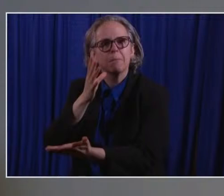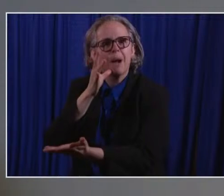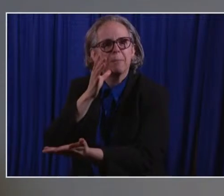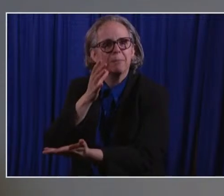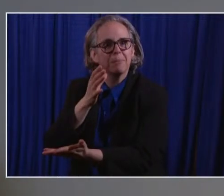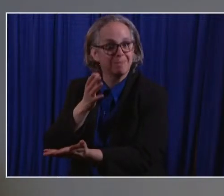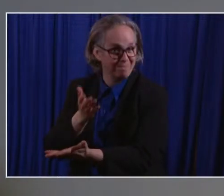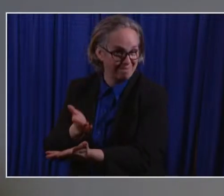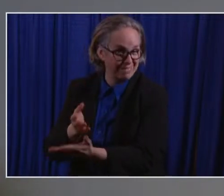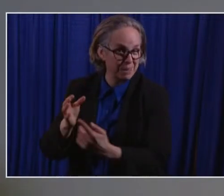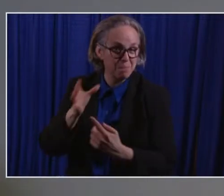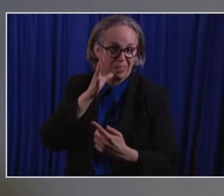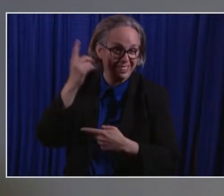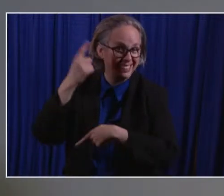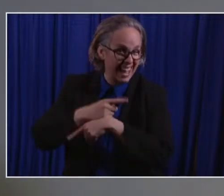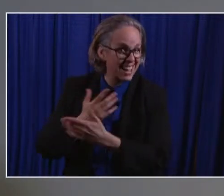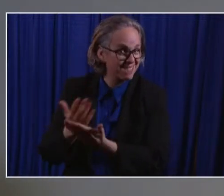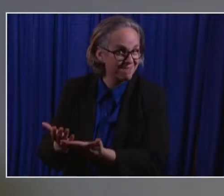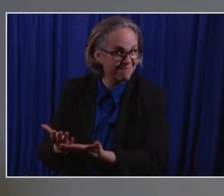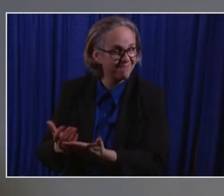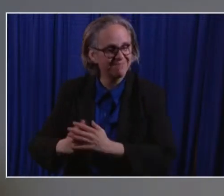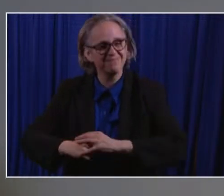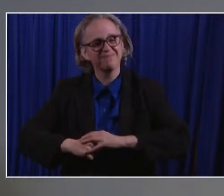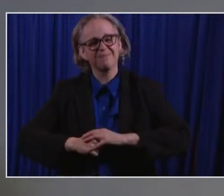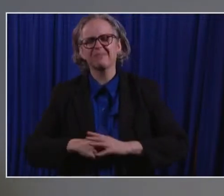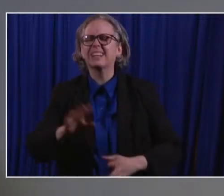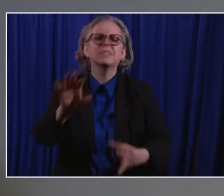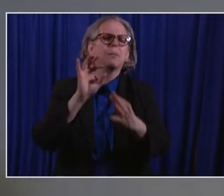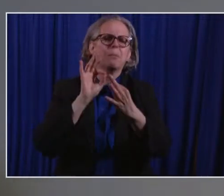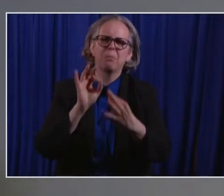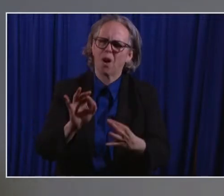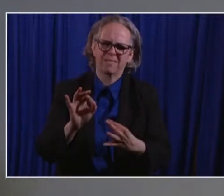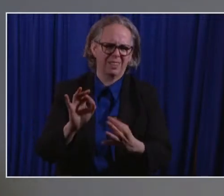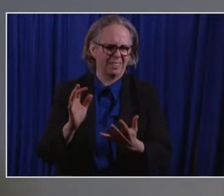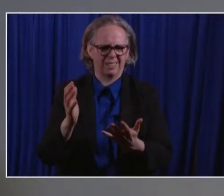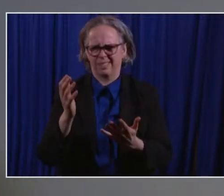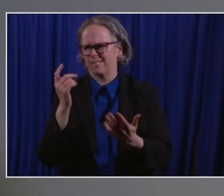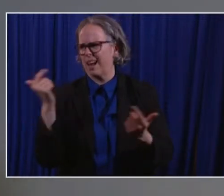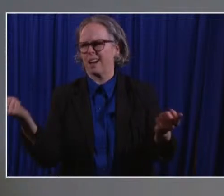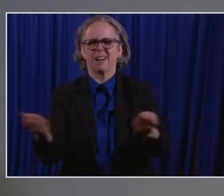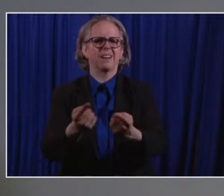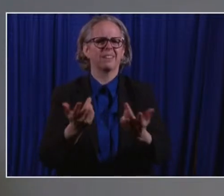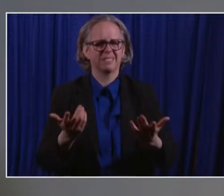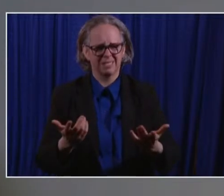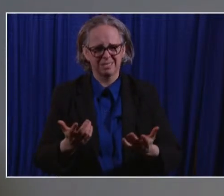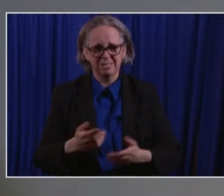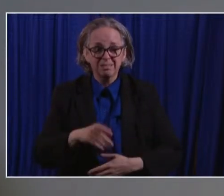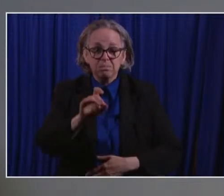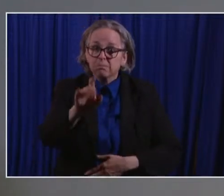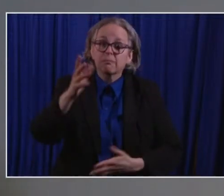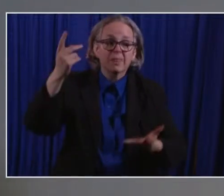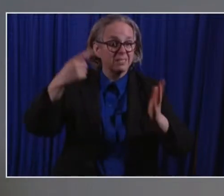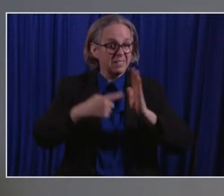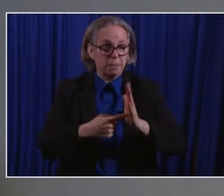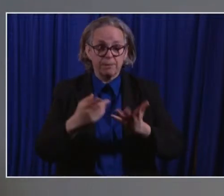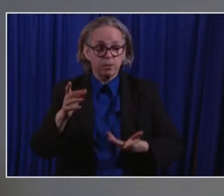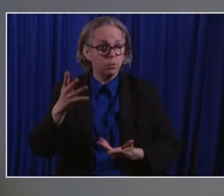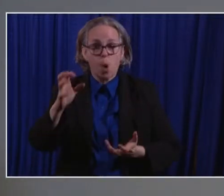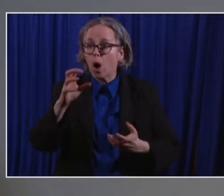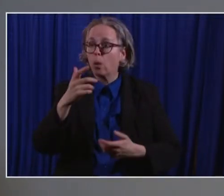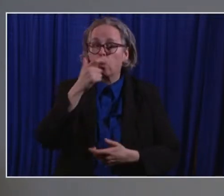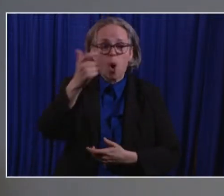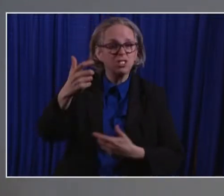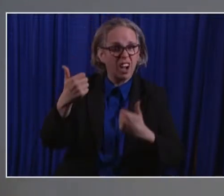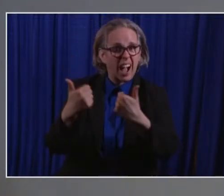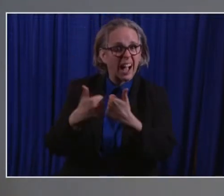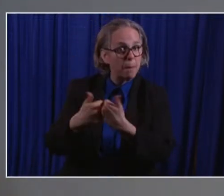that keeps on giving. And if you plan to catch a game this week, just know that just around the corner is